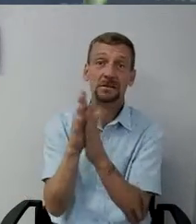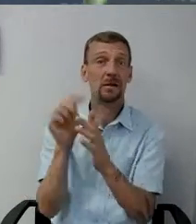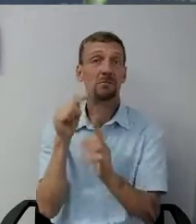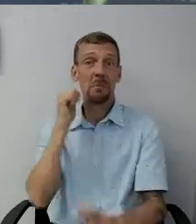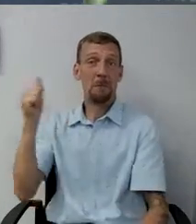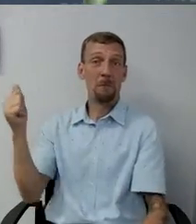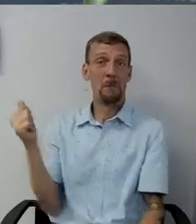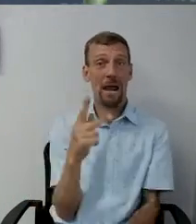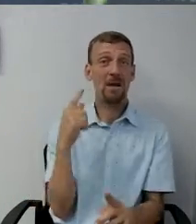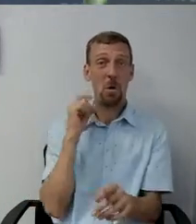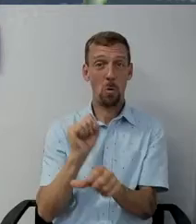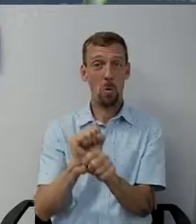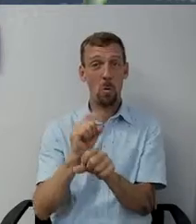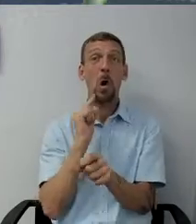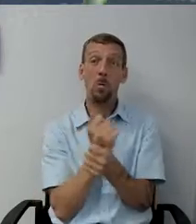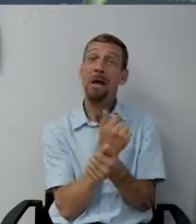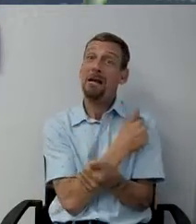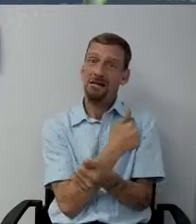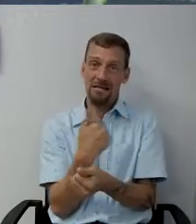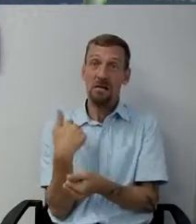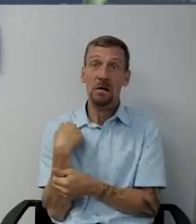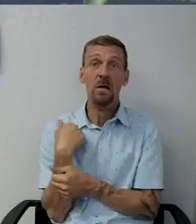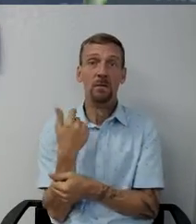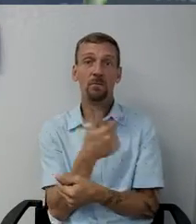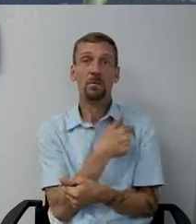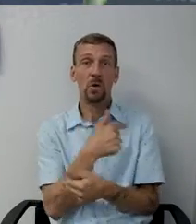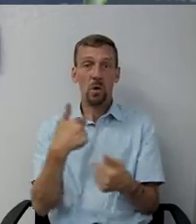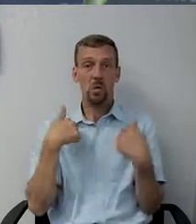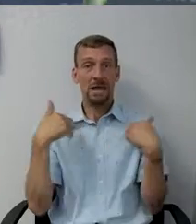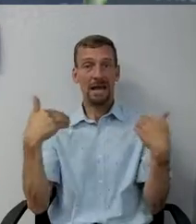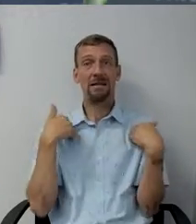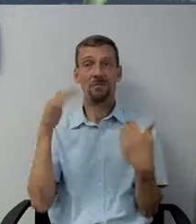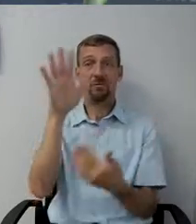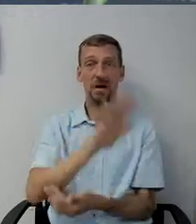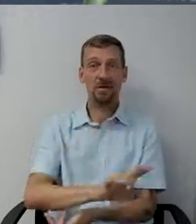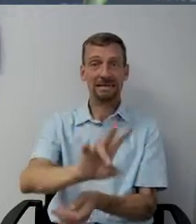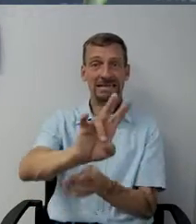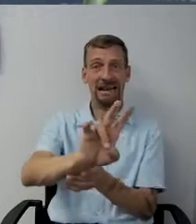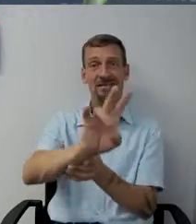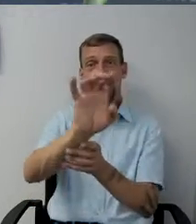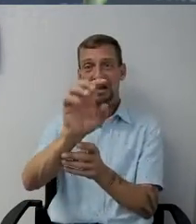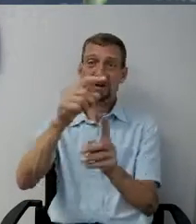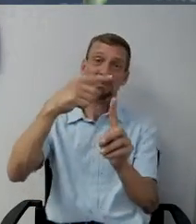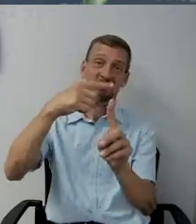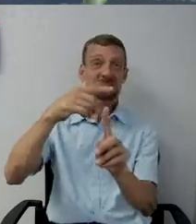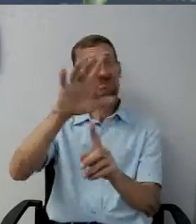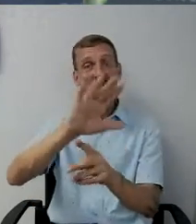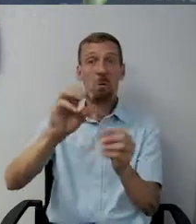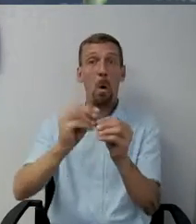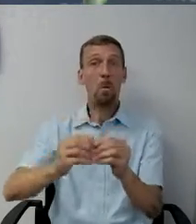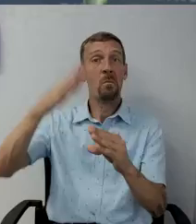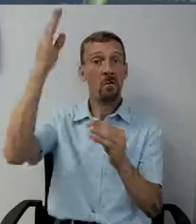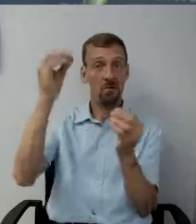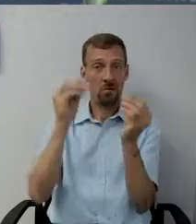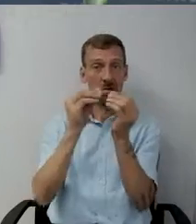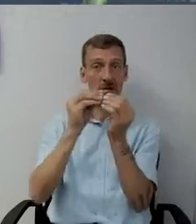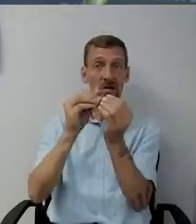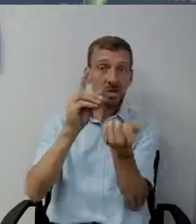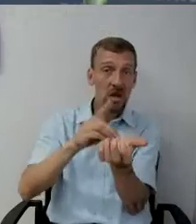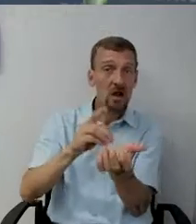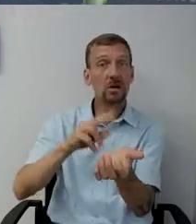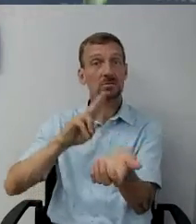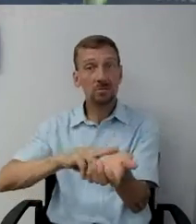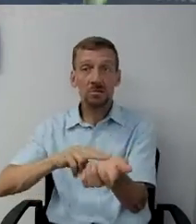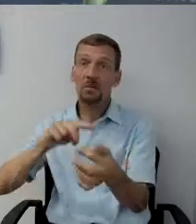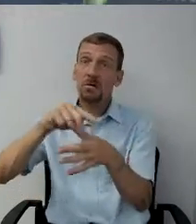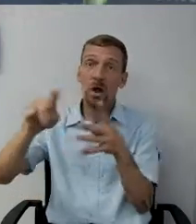only had, of our 700 plus providers, physicians, nurse practitioners, physician assistants, we've only